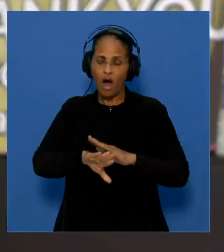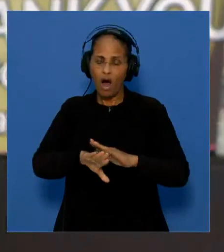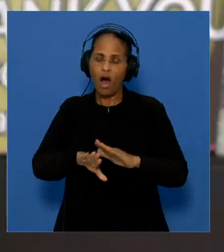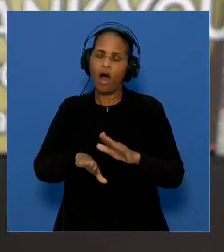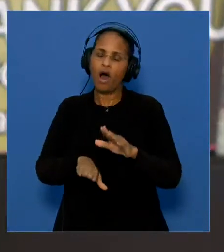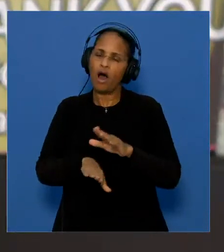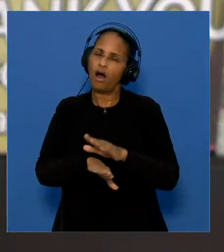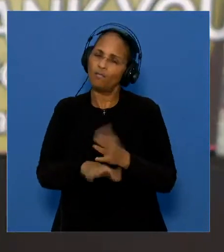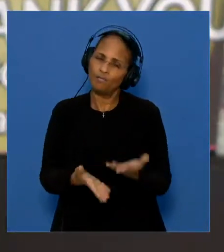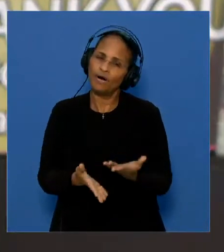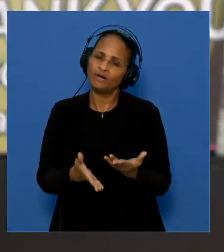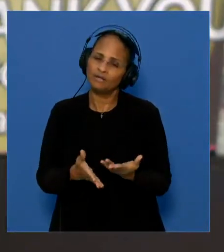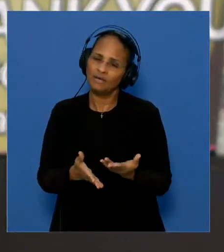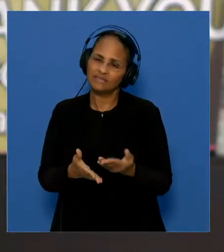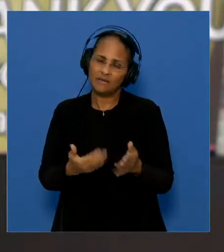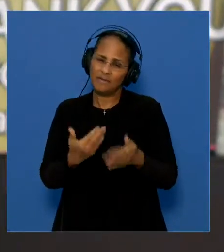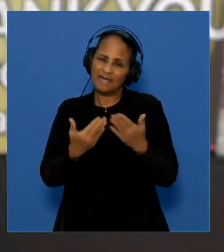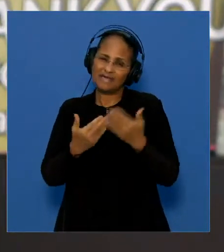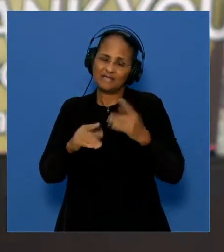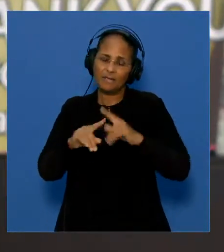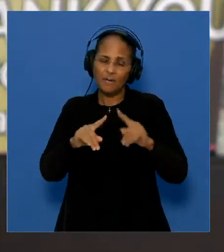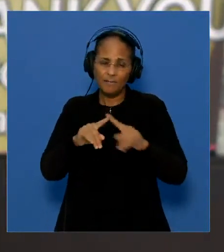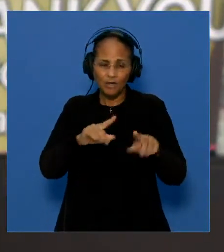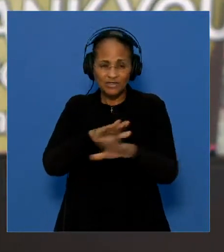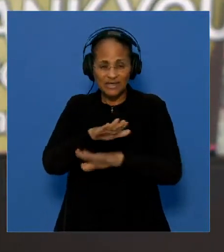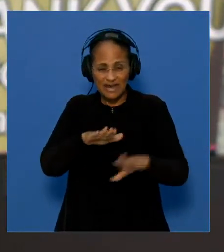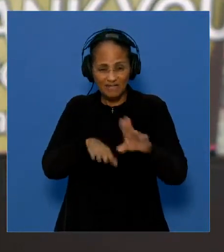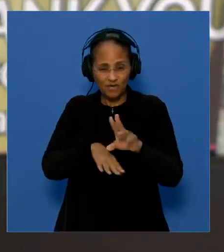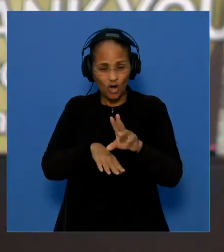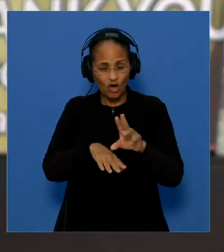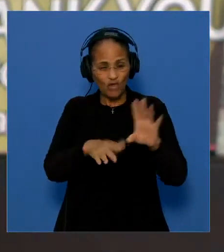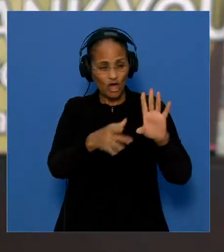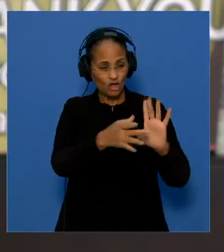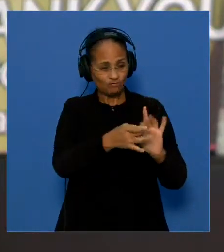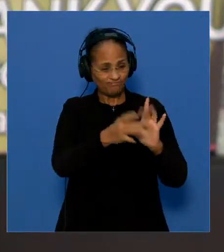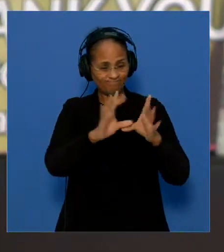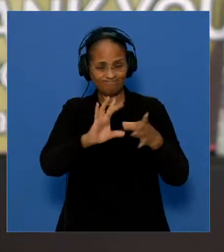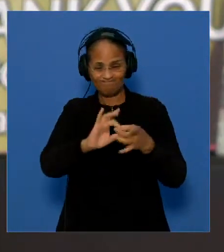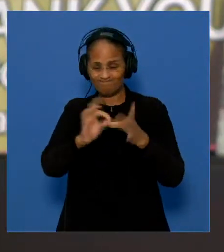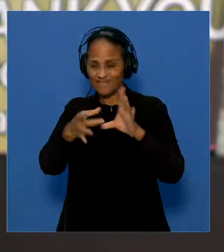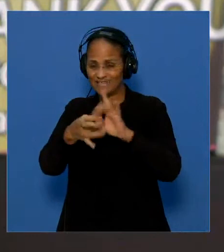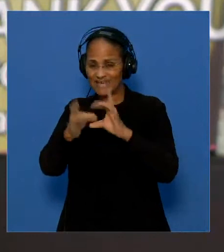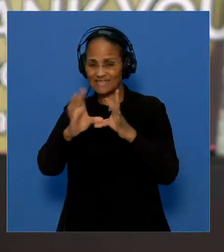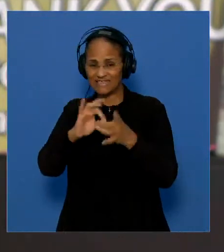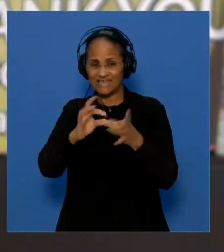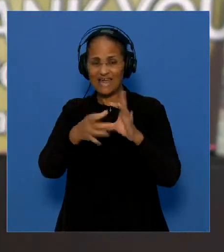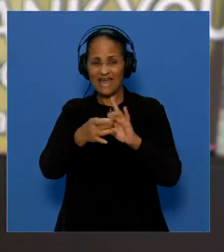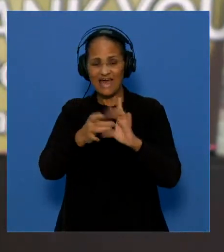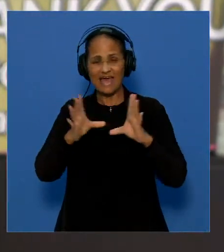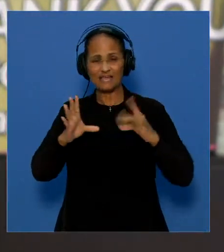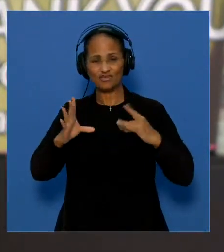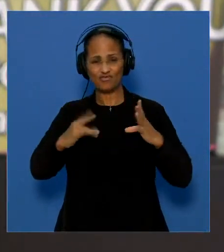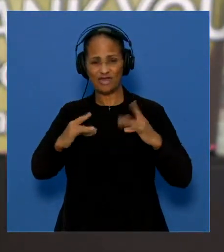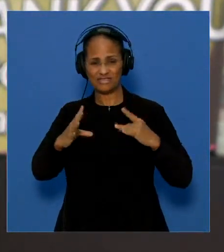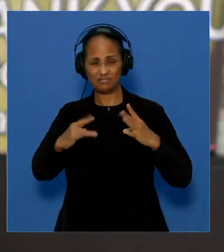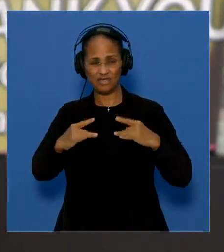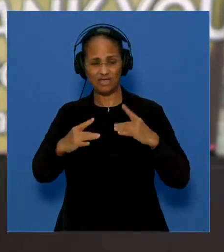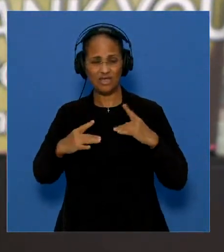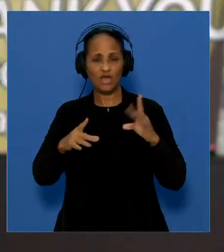I'm not. But because of the level of transmission that we've seen, it is involving social gatherings.